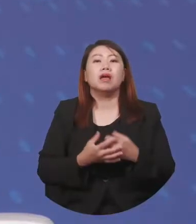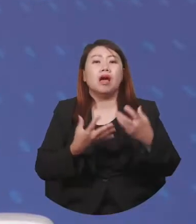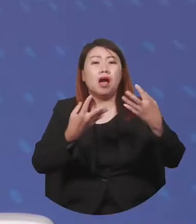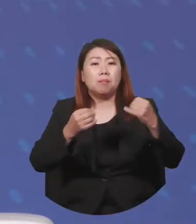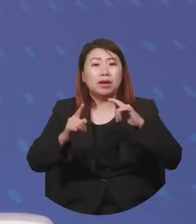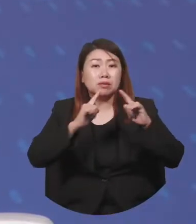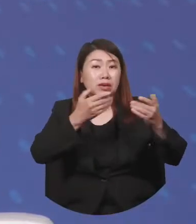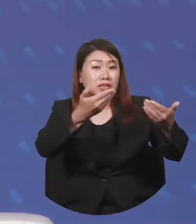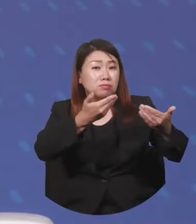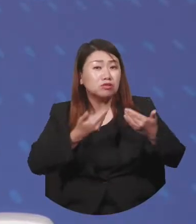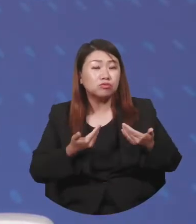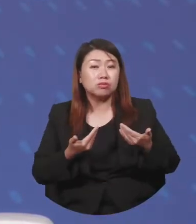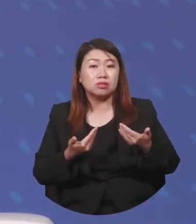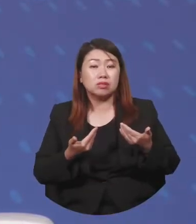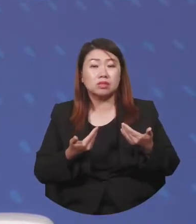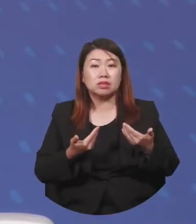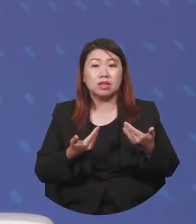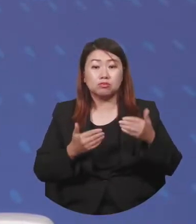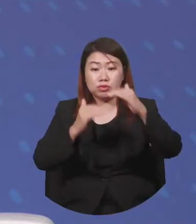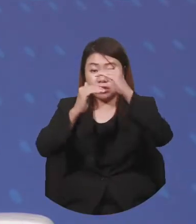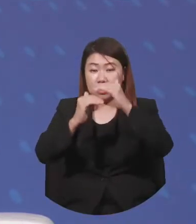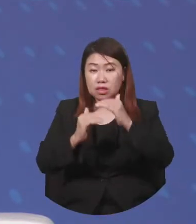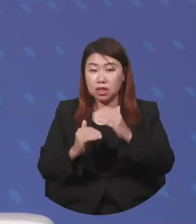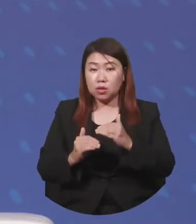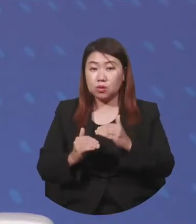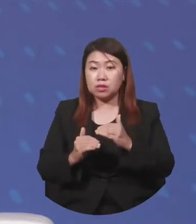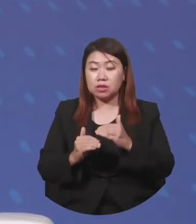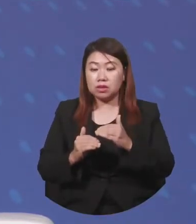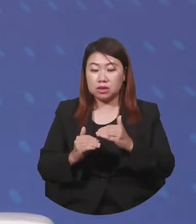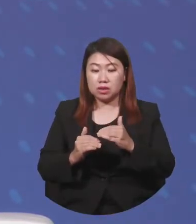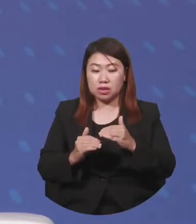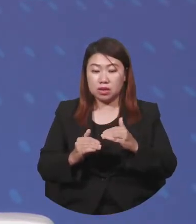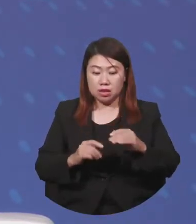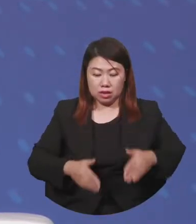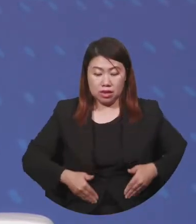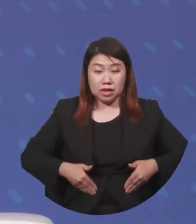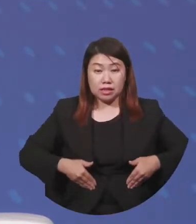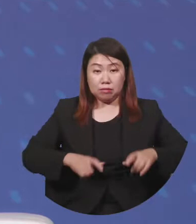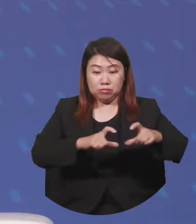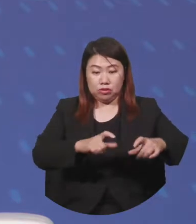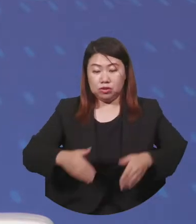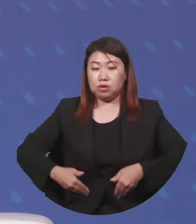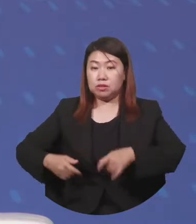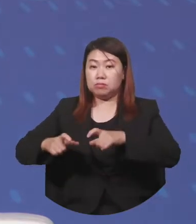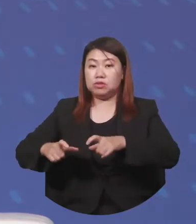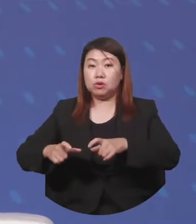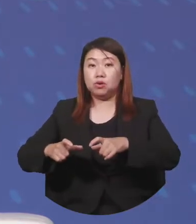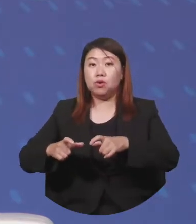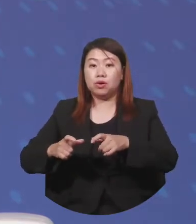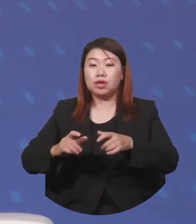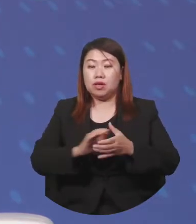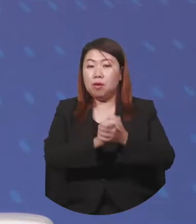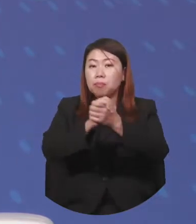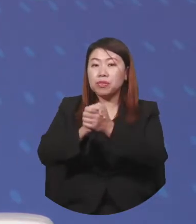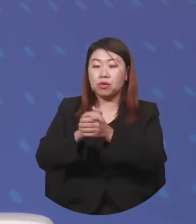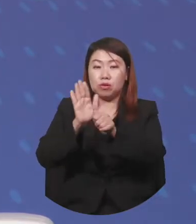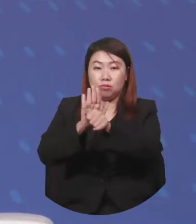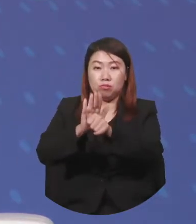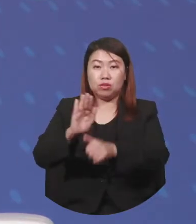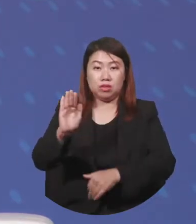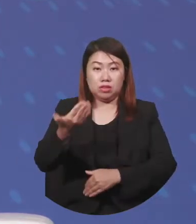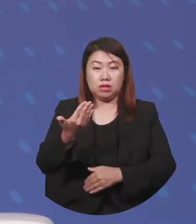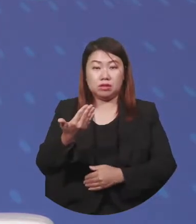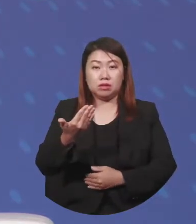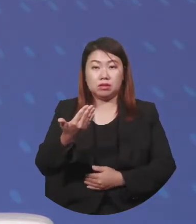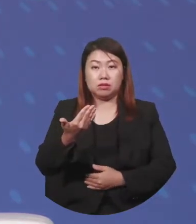for criteria for South-South cooperation, and I hope you don't mind if we steal your terminology in pushing for collaboration in this paper more than